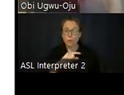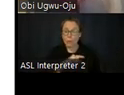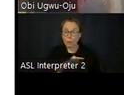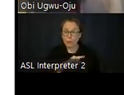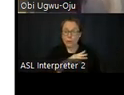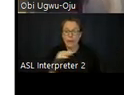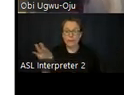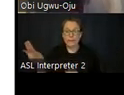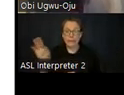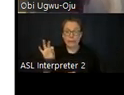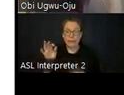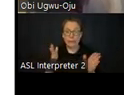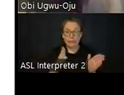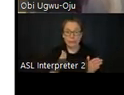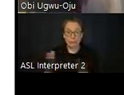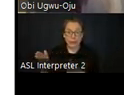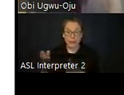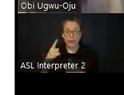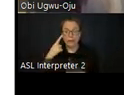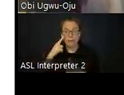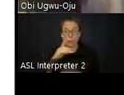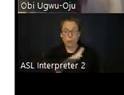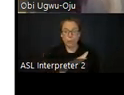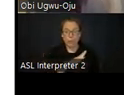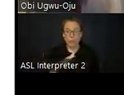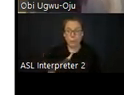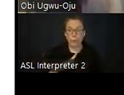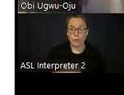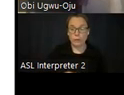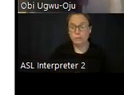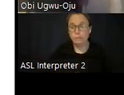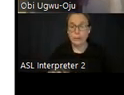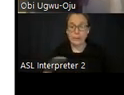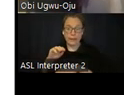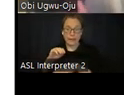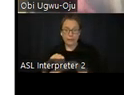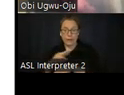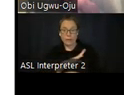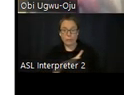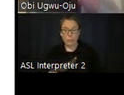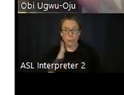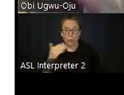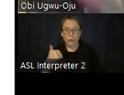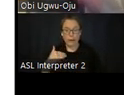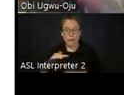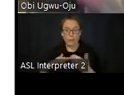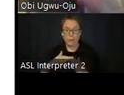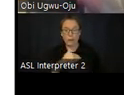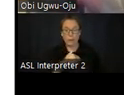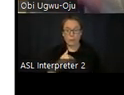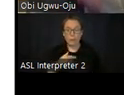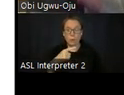selection criteria for makeup of the board. A, the advisory board shall have community members who have